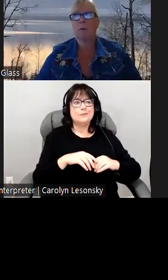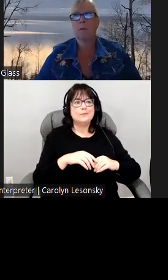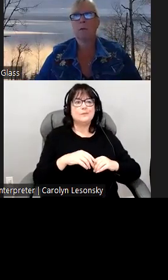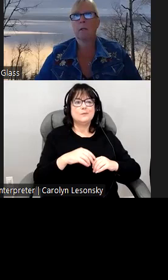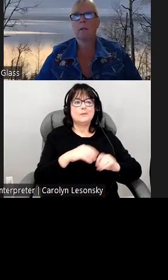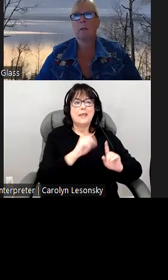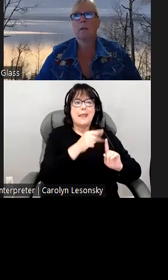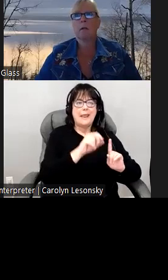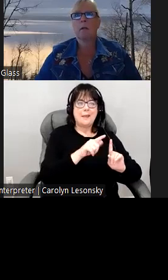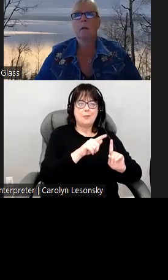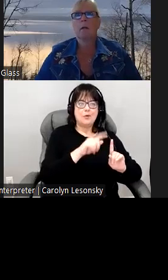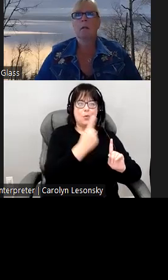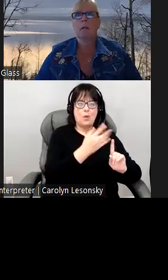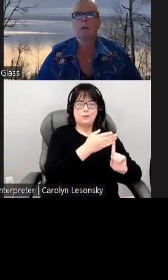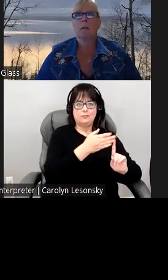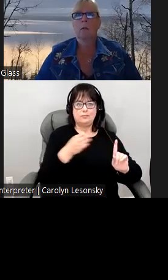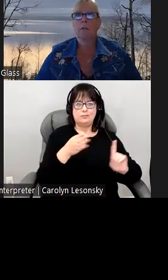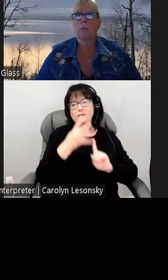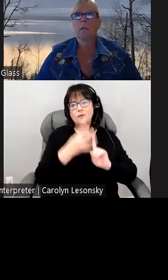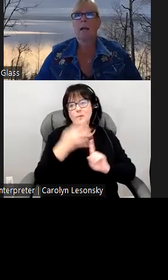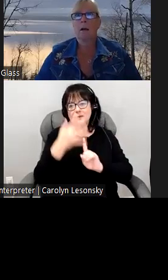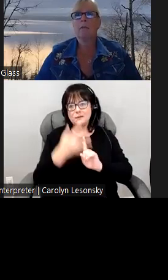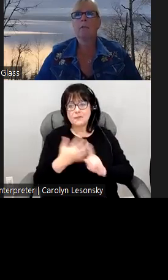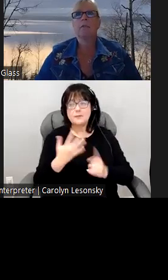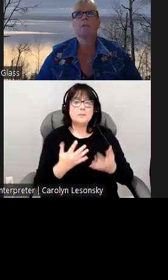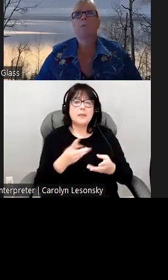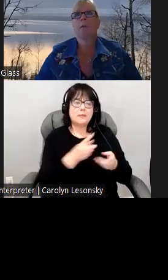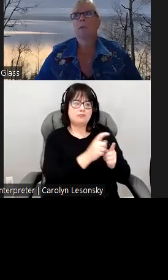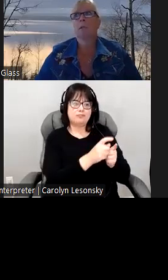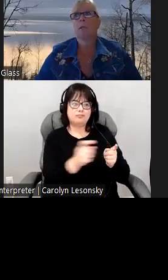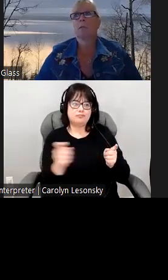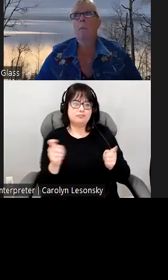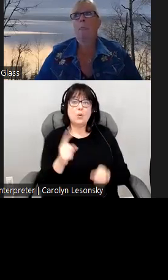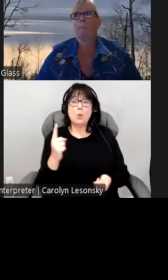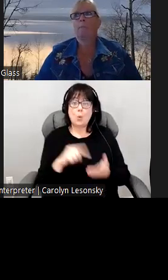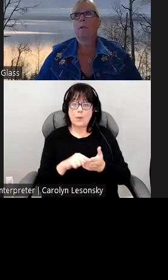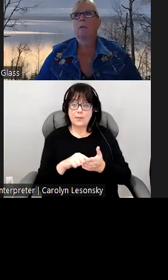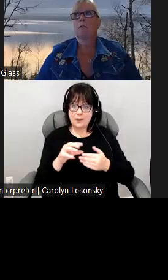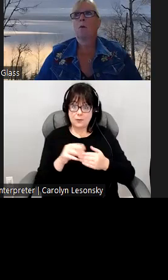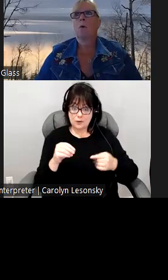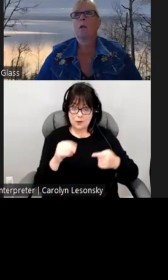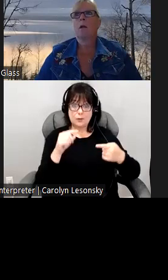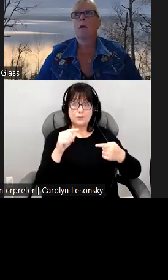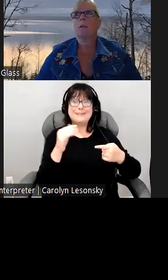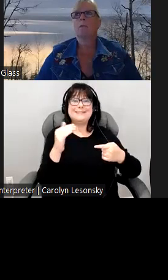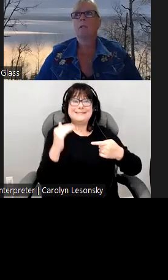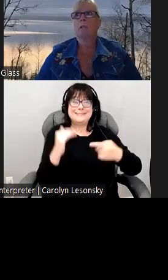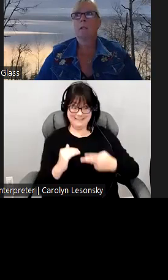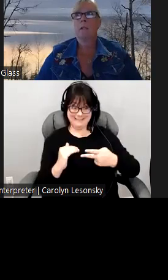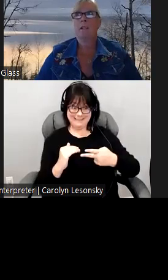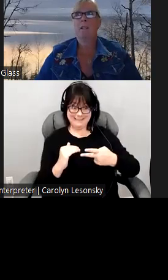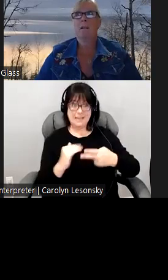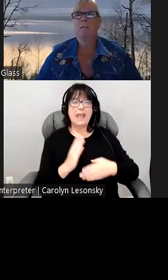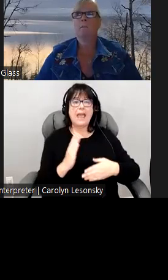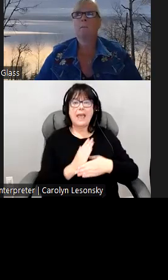this reporting period. They would also say the average support per learner. So the reason